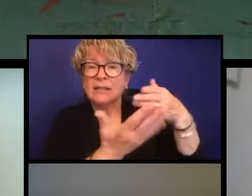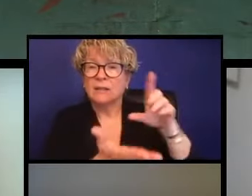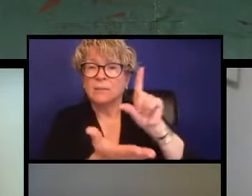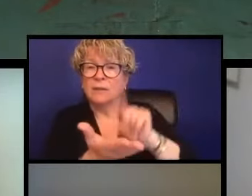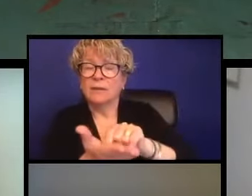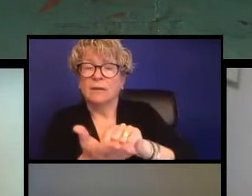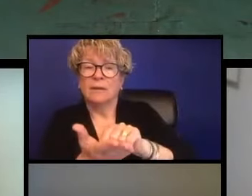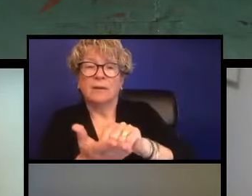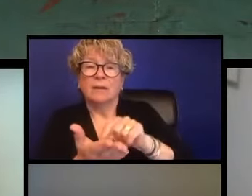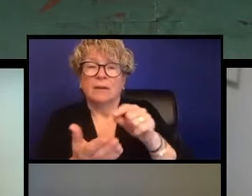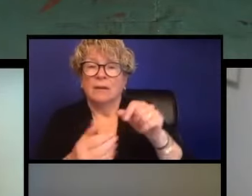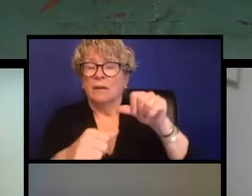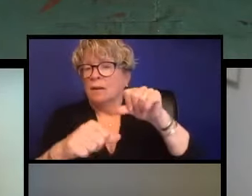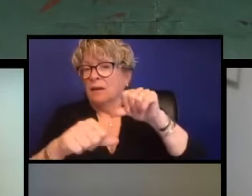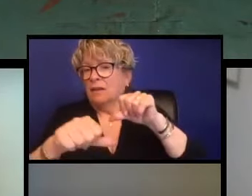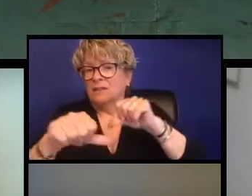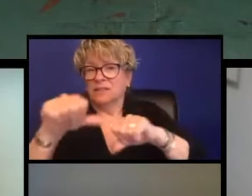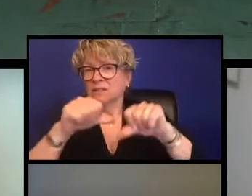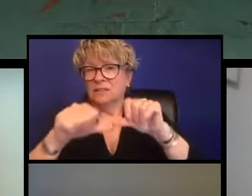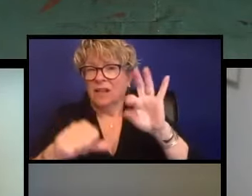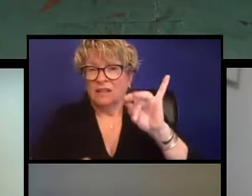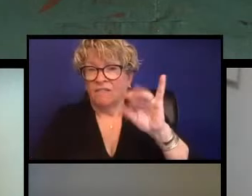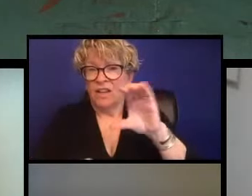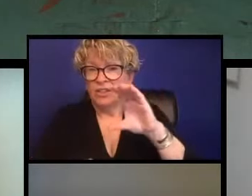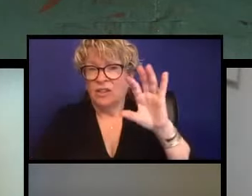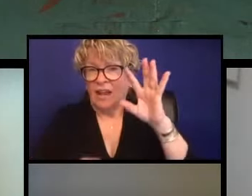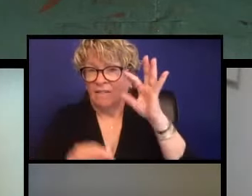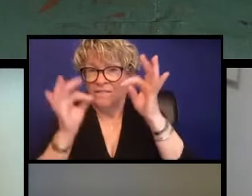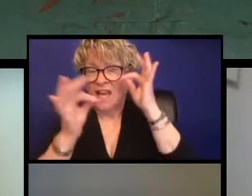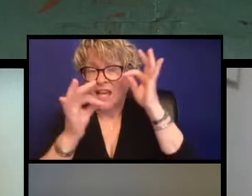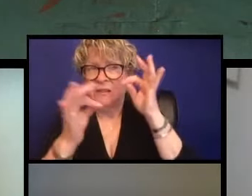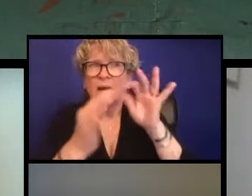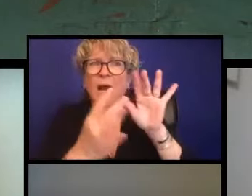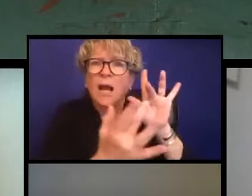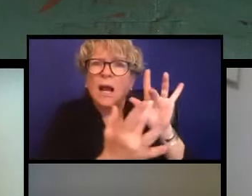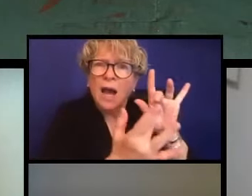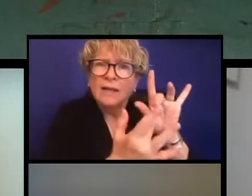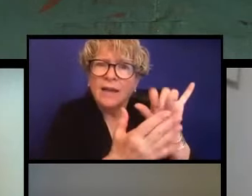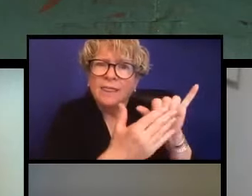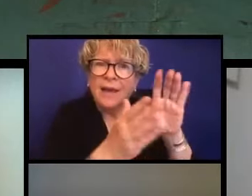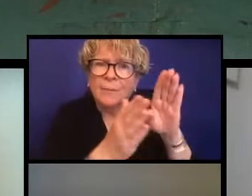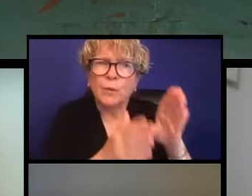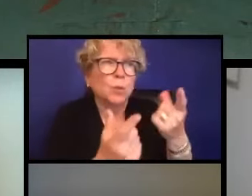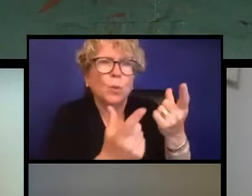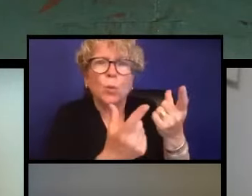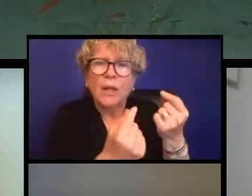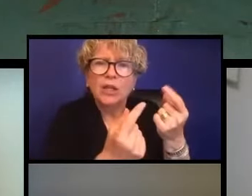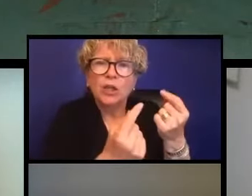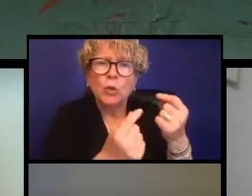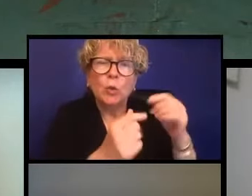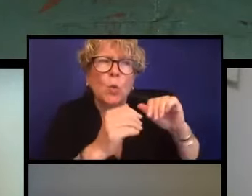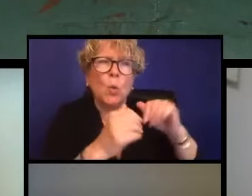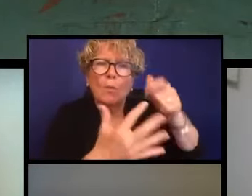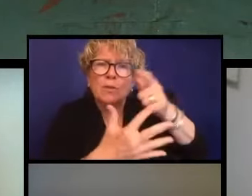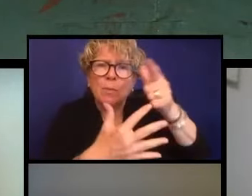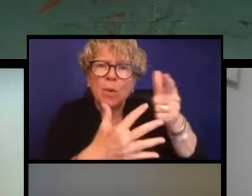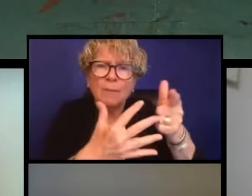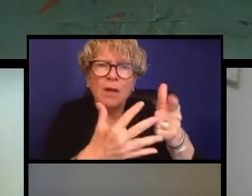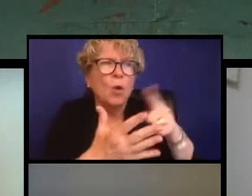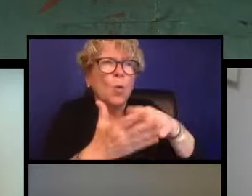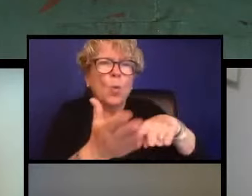SNF, Science Fiction and Fantasy, contact that person, ask them how they did it, ask them what